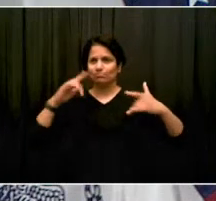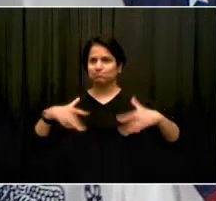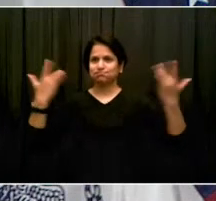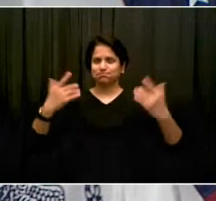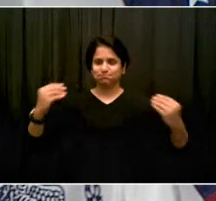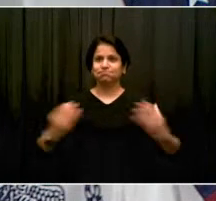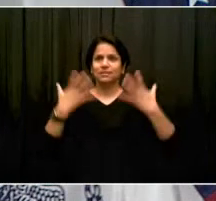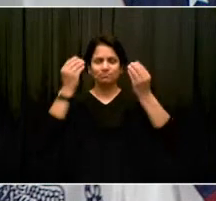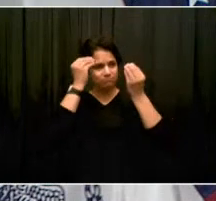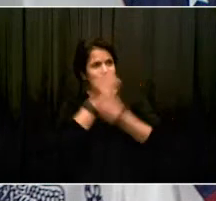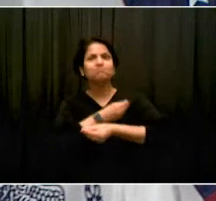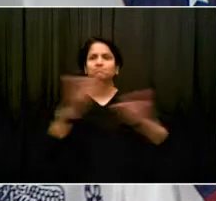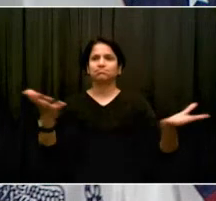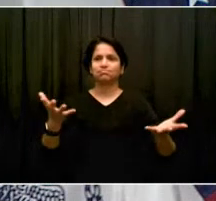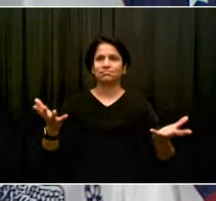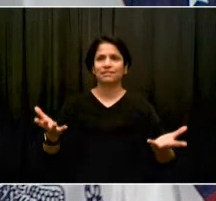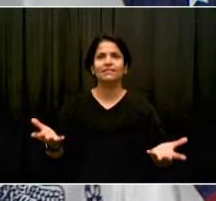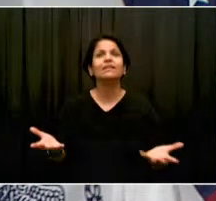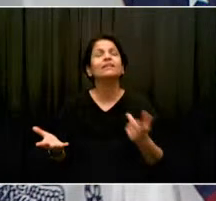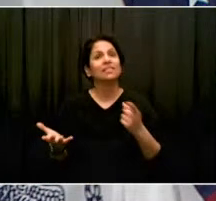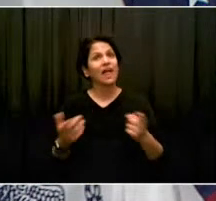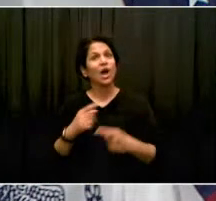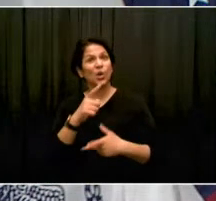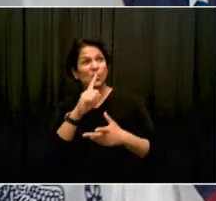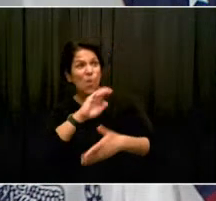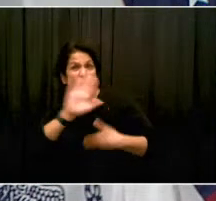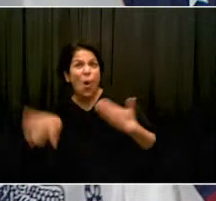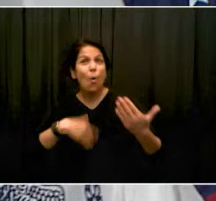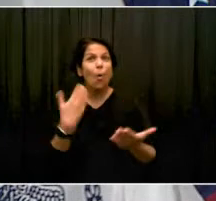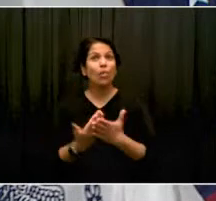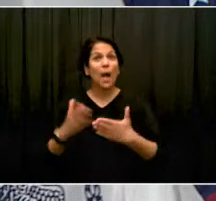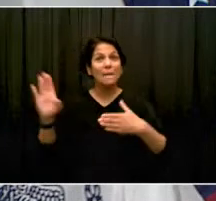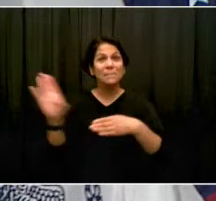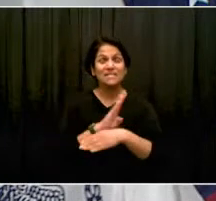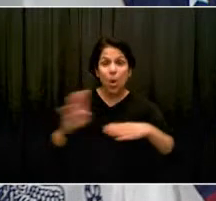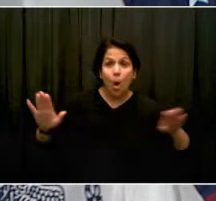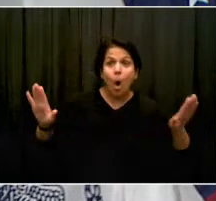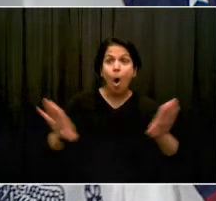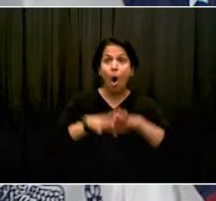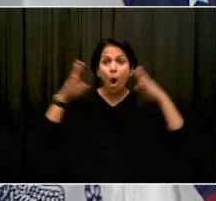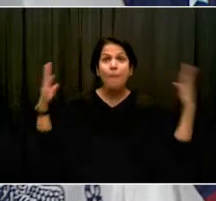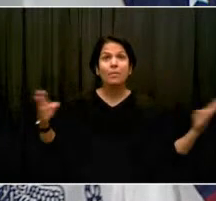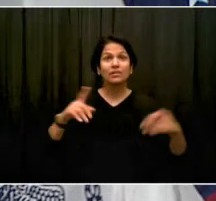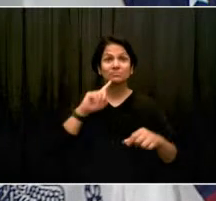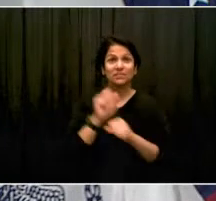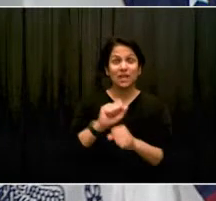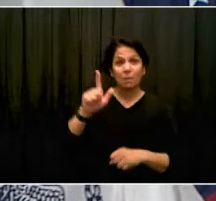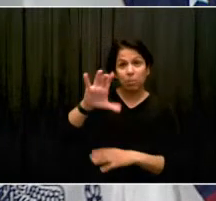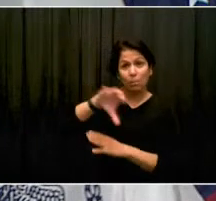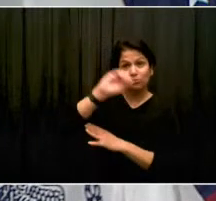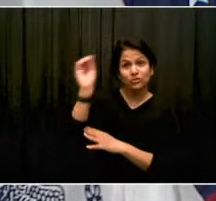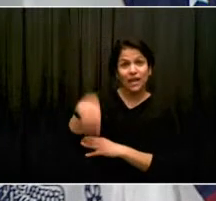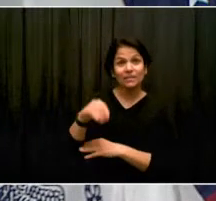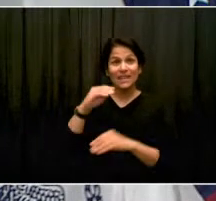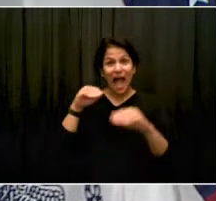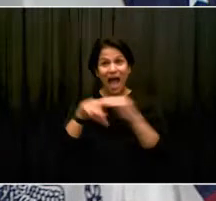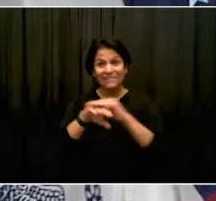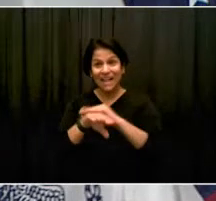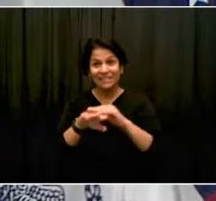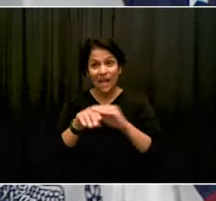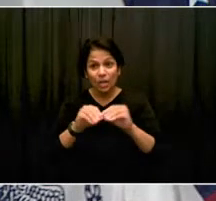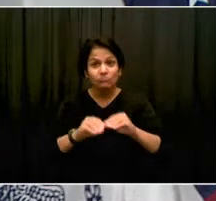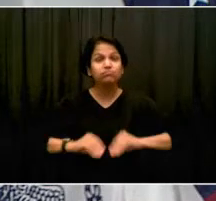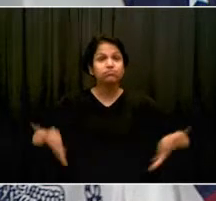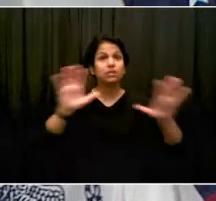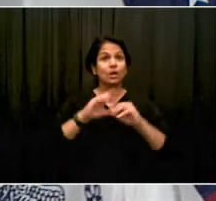all businesses and other kinds of, basically every part of life, you want to have reopened 100% capacity starting in July. But can you say